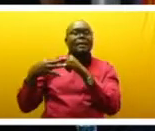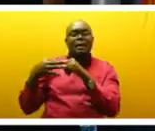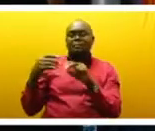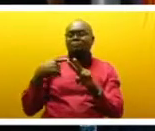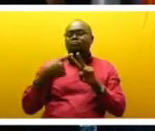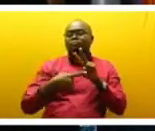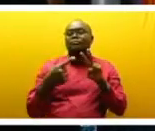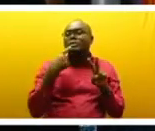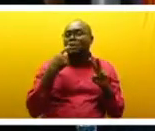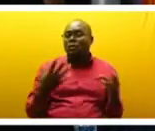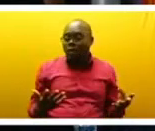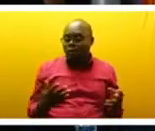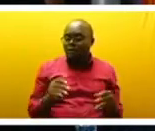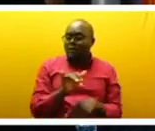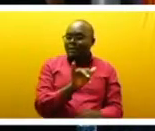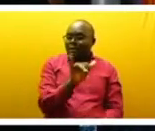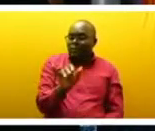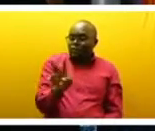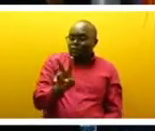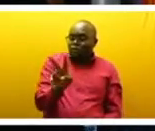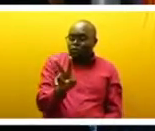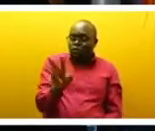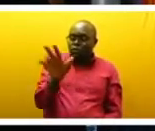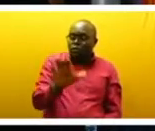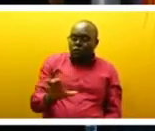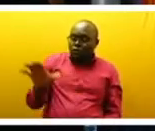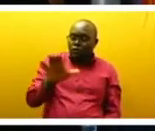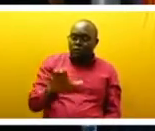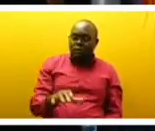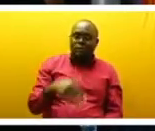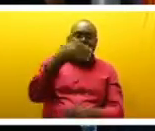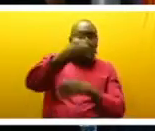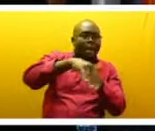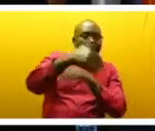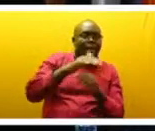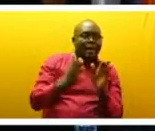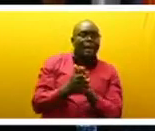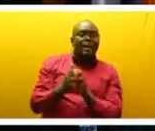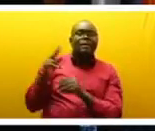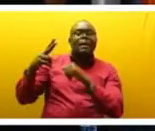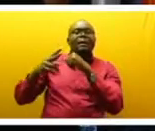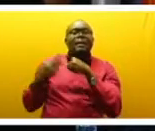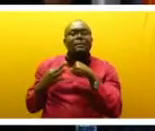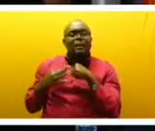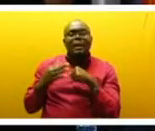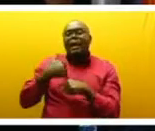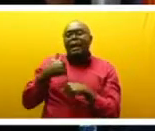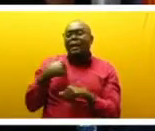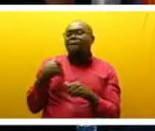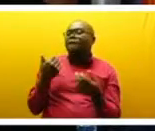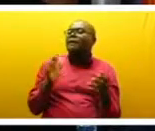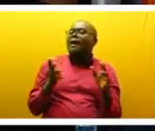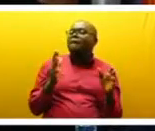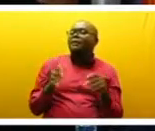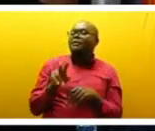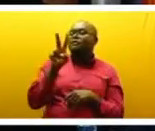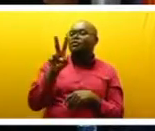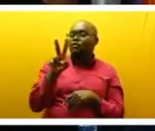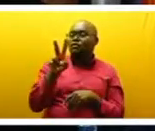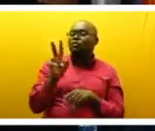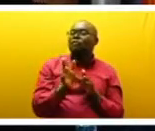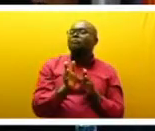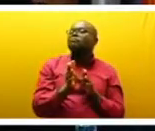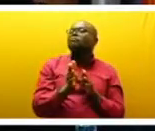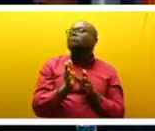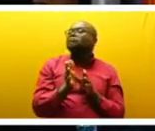said that in those two constituencies, we had an average of 2 stray ballots per